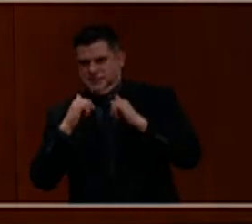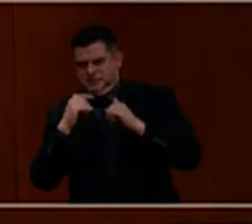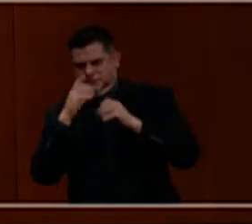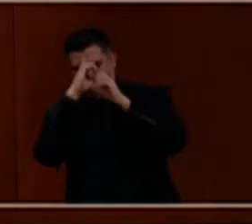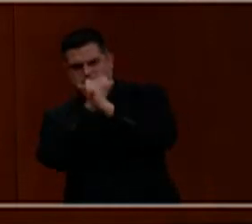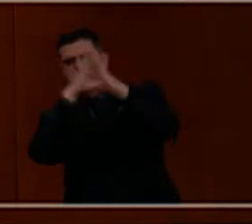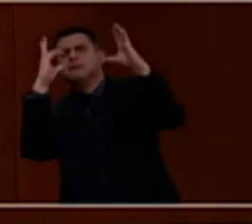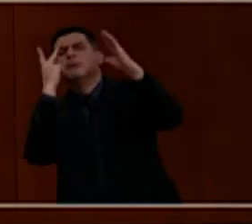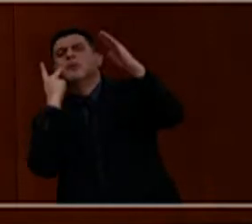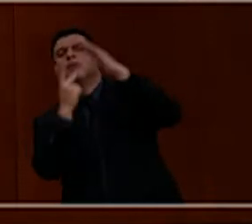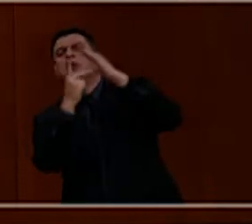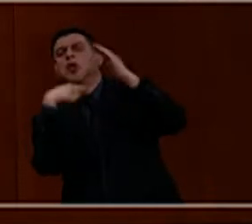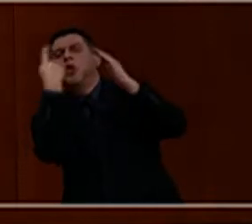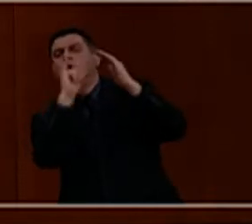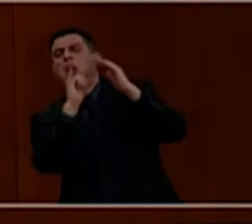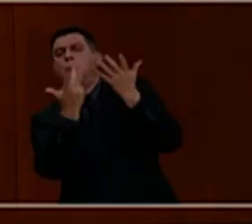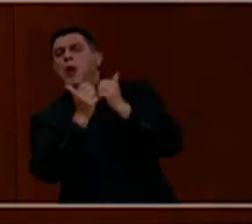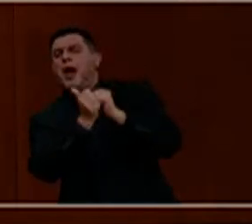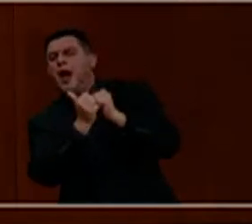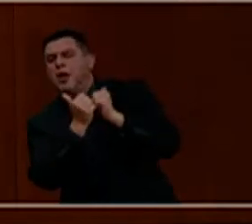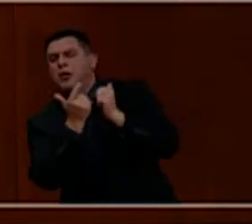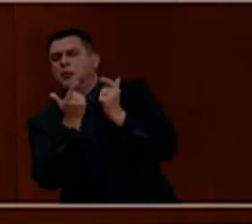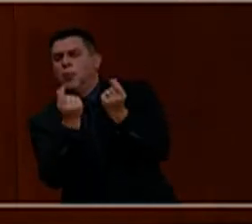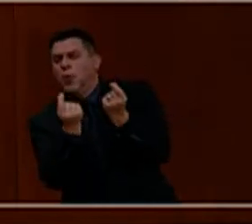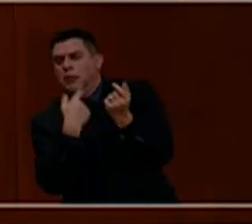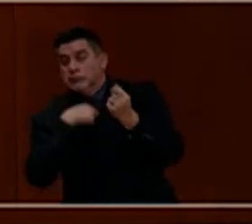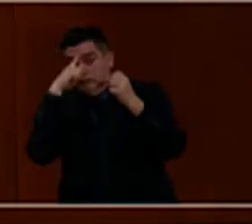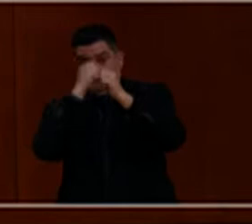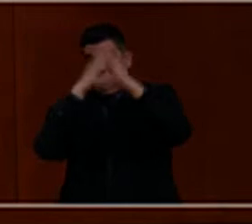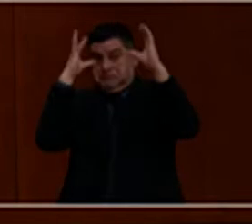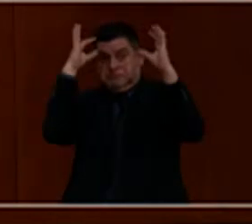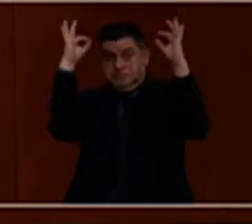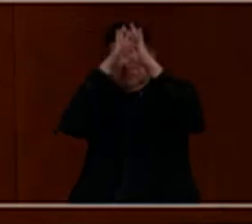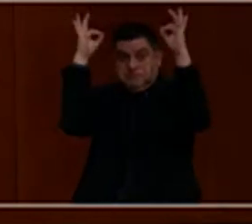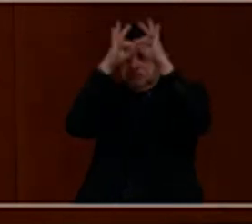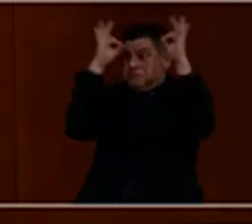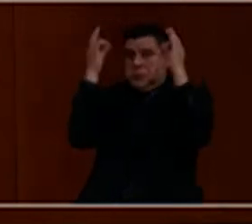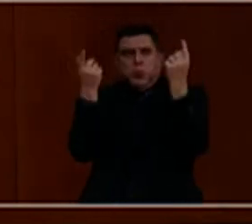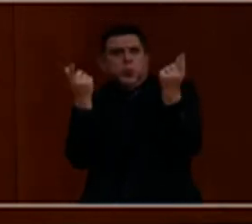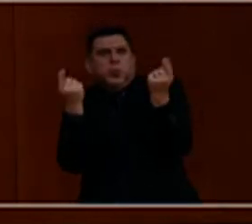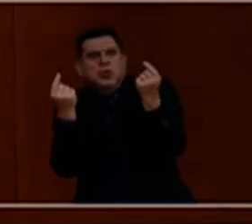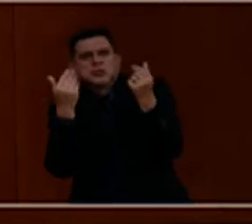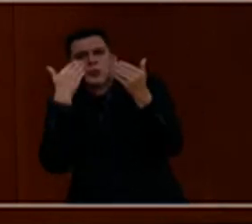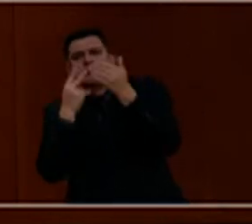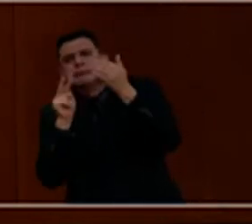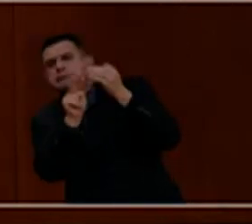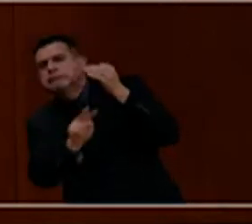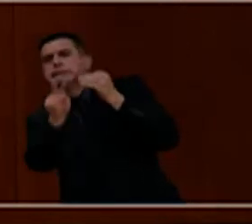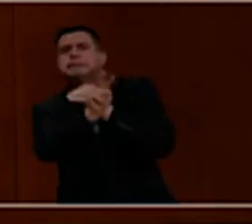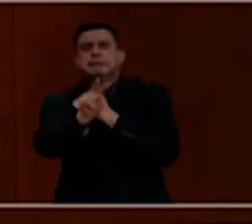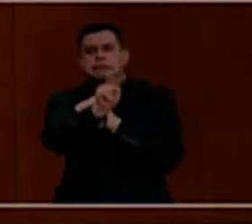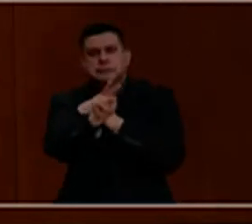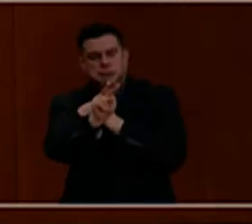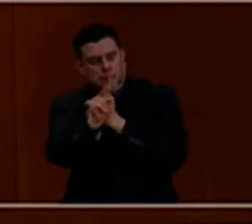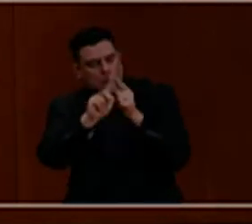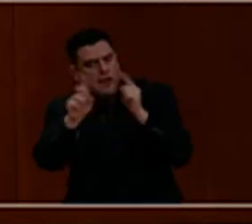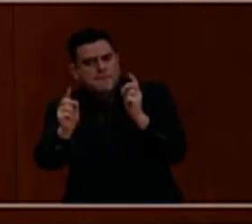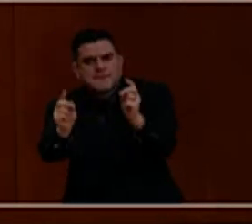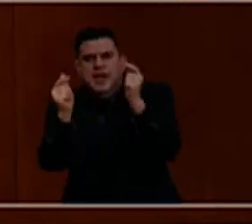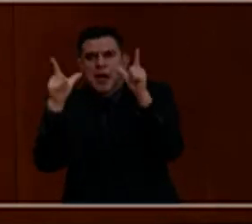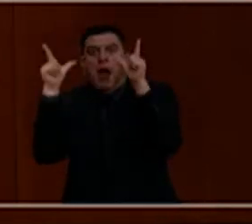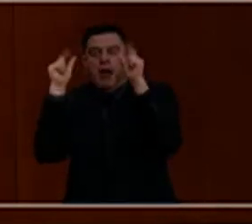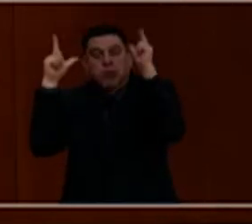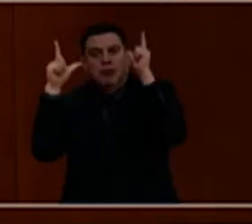she started getting better almost immediately. We knew it was something that was going to be big